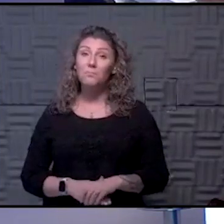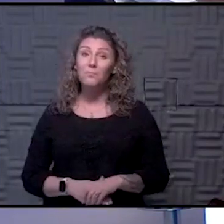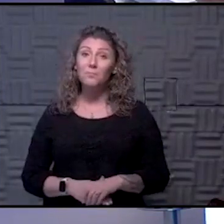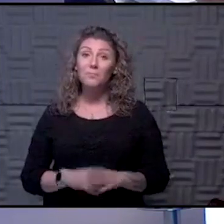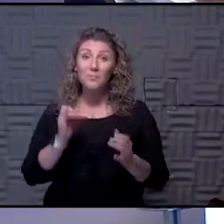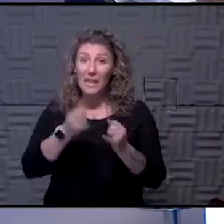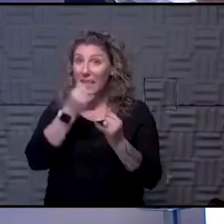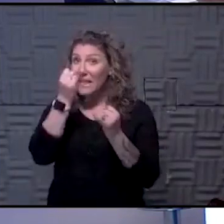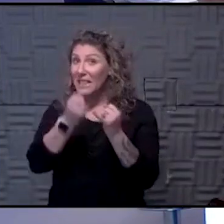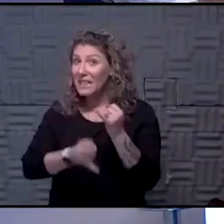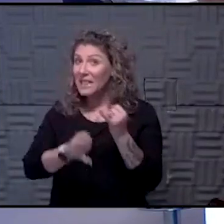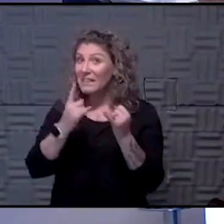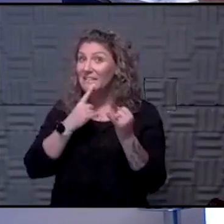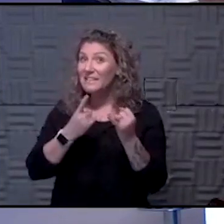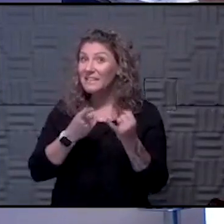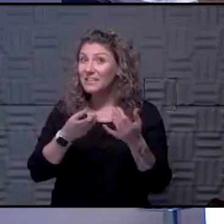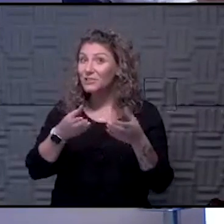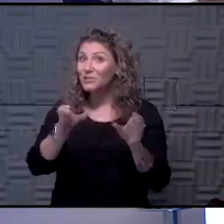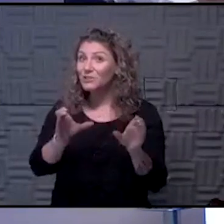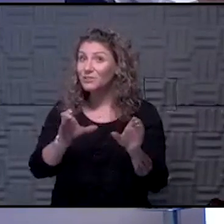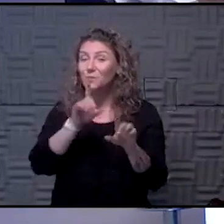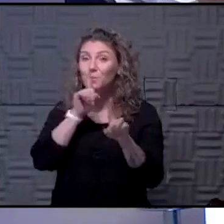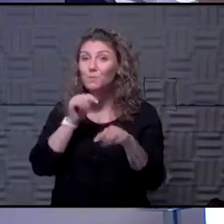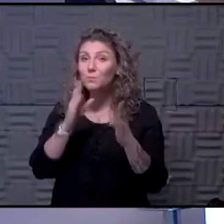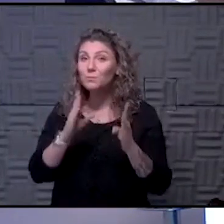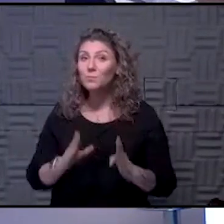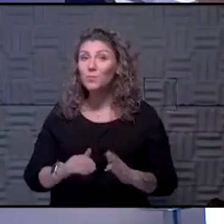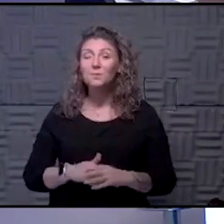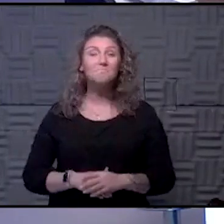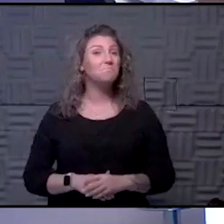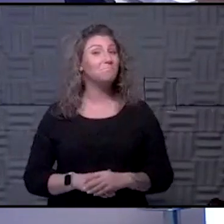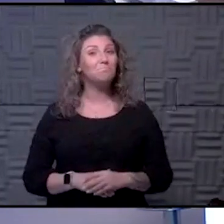Last call for reporter questions.